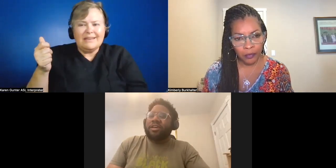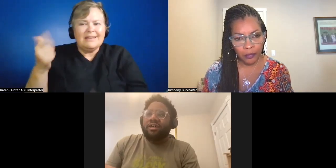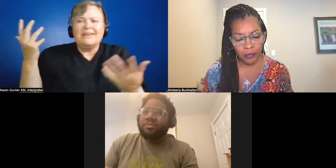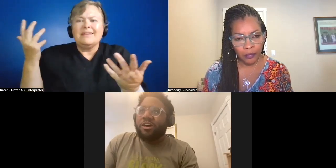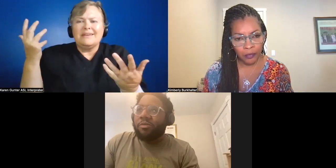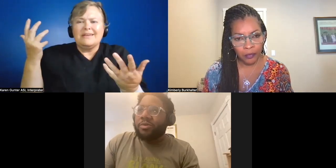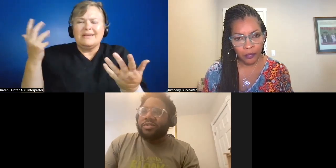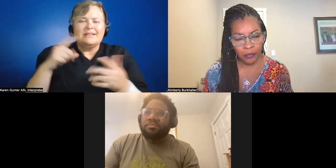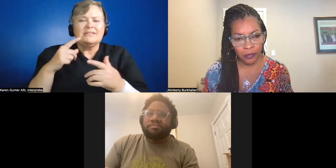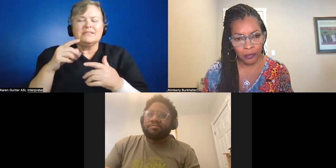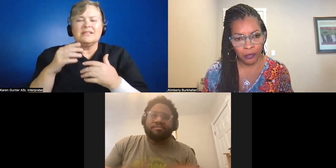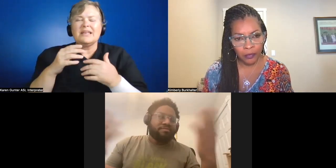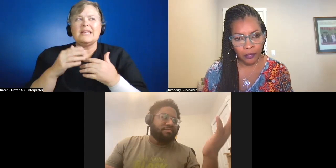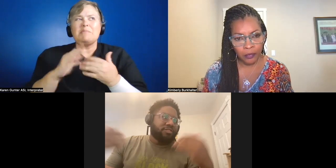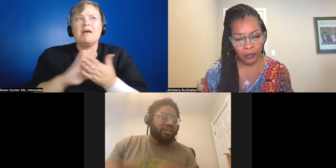It becomes almost,